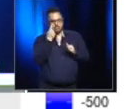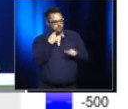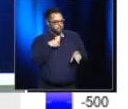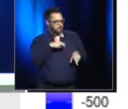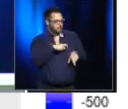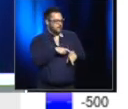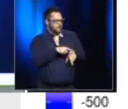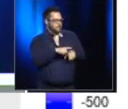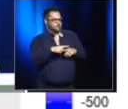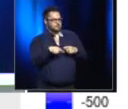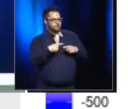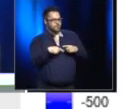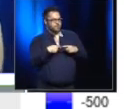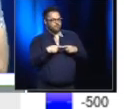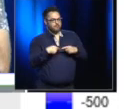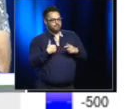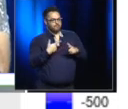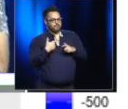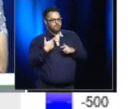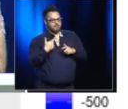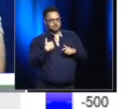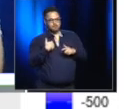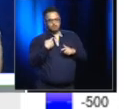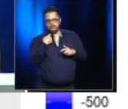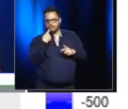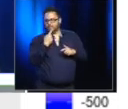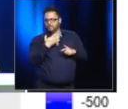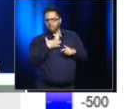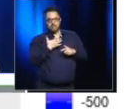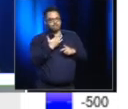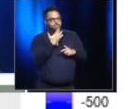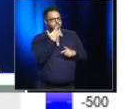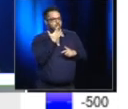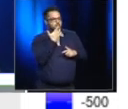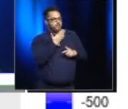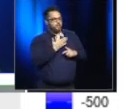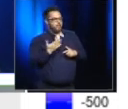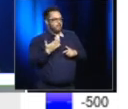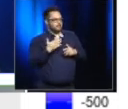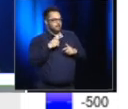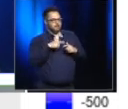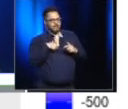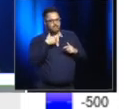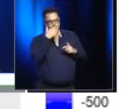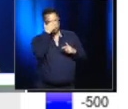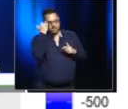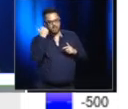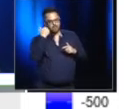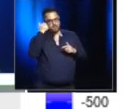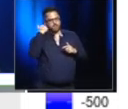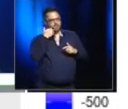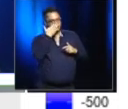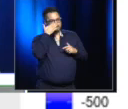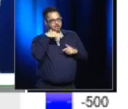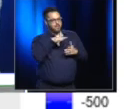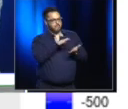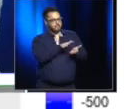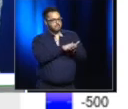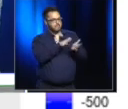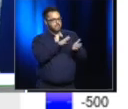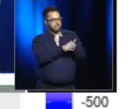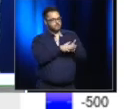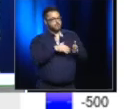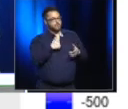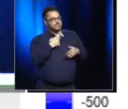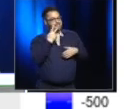time's moving along, but I did just want to talk this one, because this is one of my favourite things that we've been able to get from these elephant seal data. And this is,